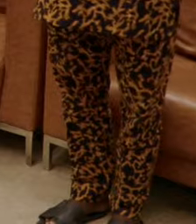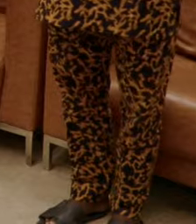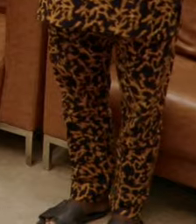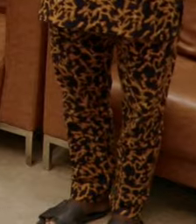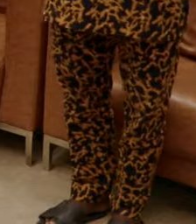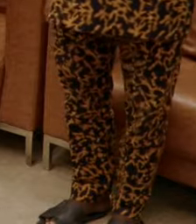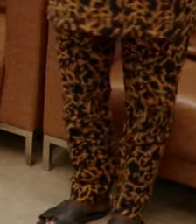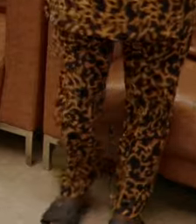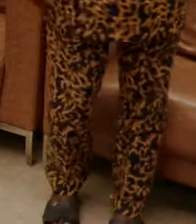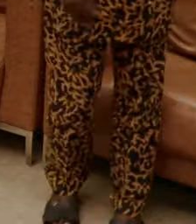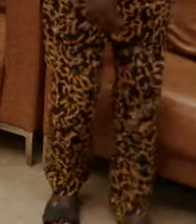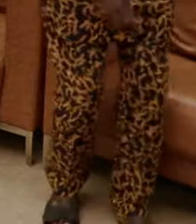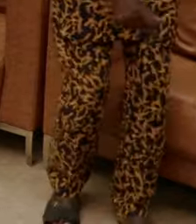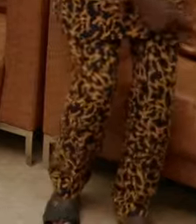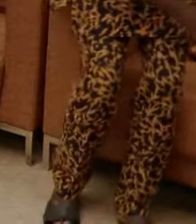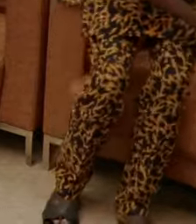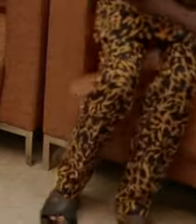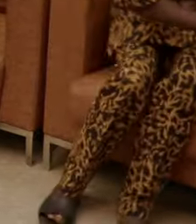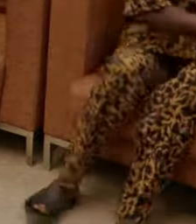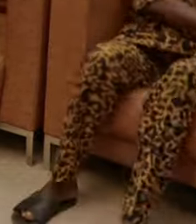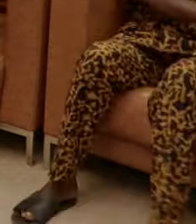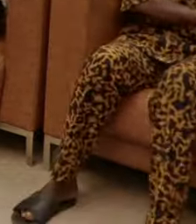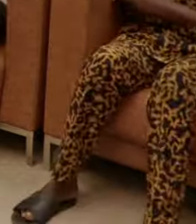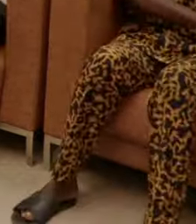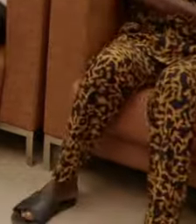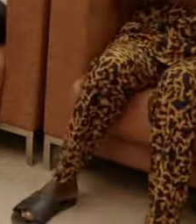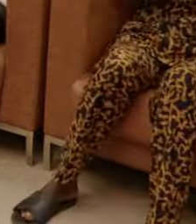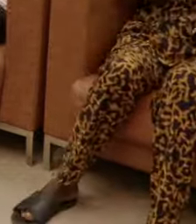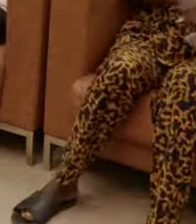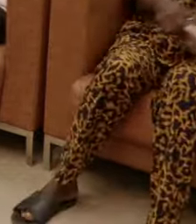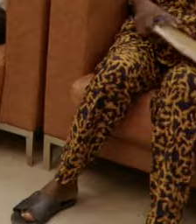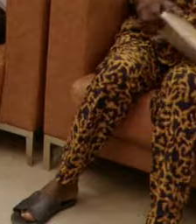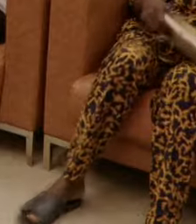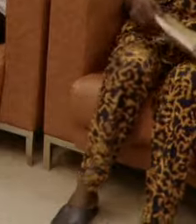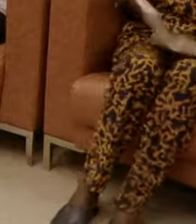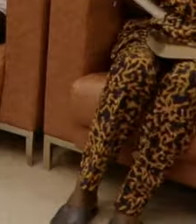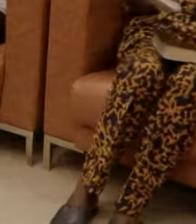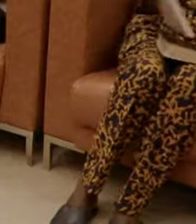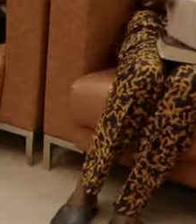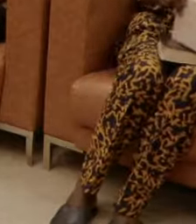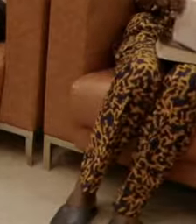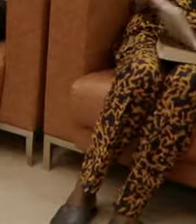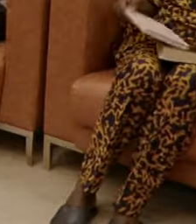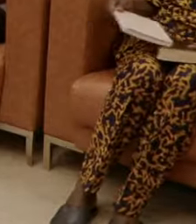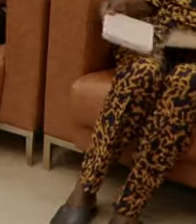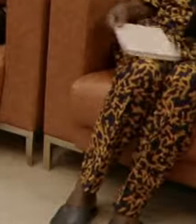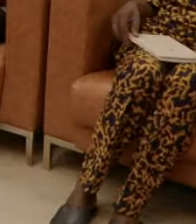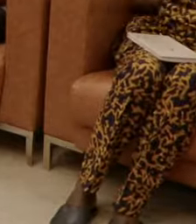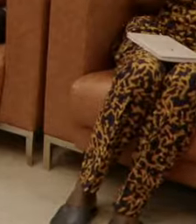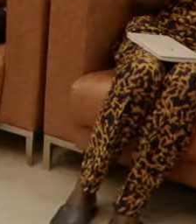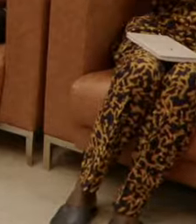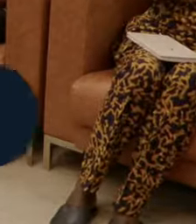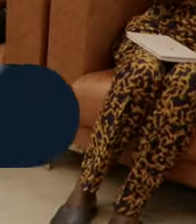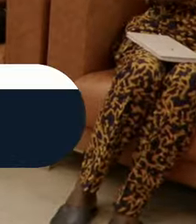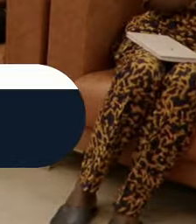God bless you. Consider, we're coming to James chapter 2. And today we're looking at verses 14